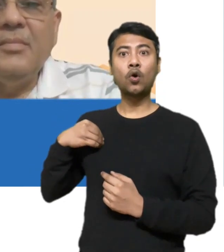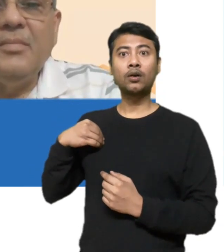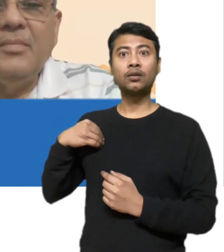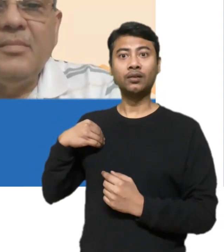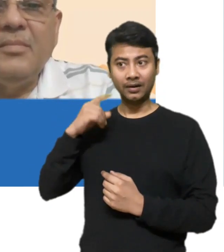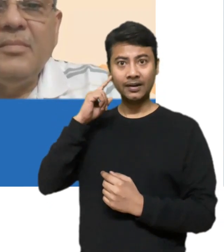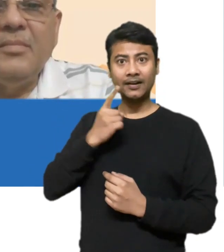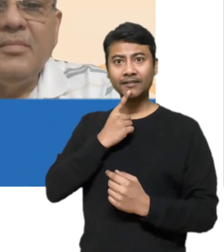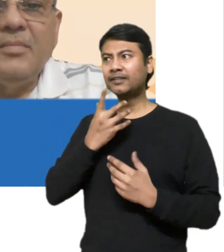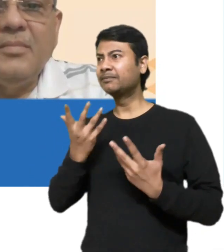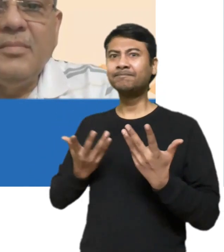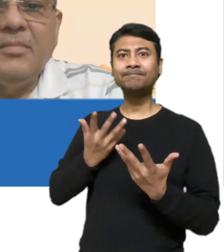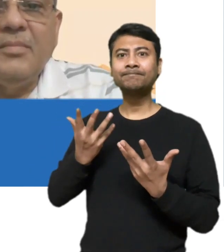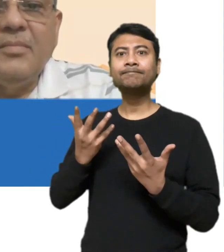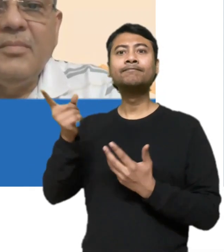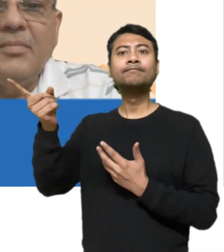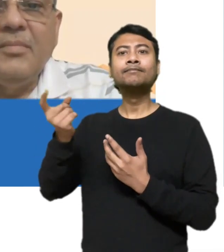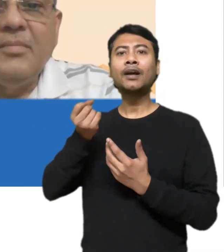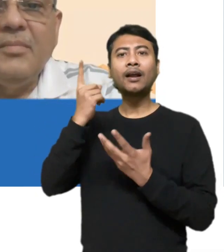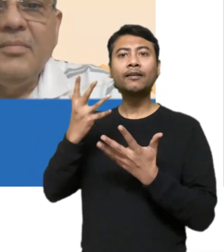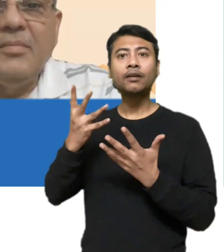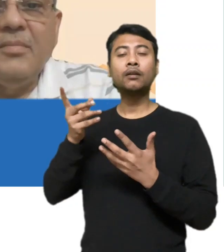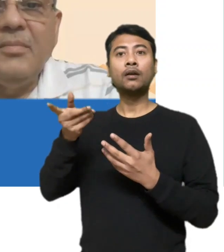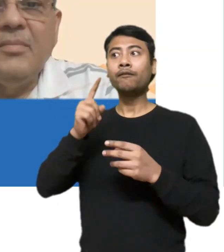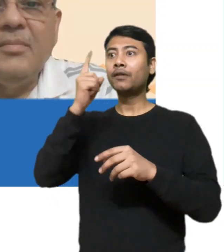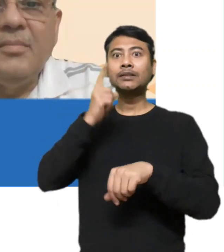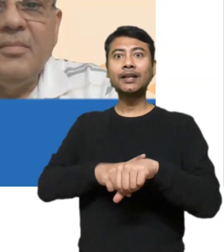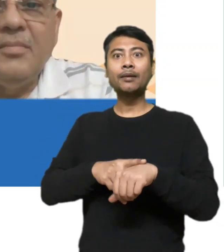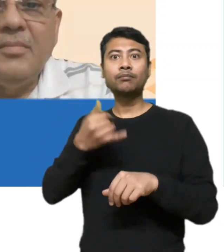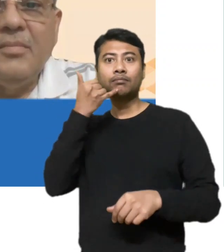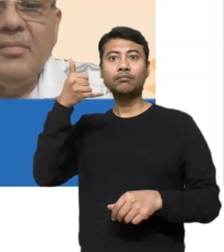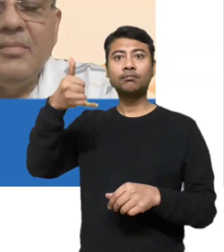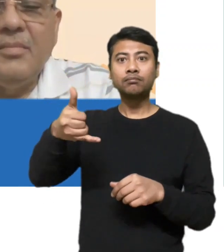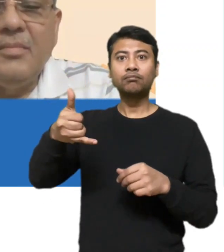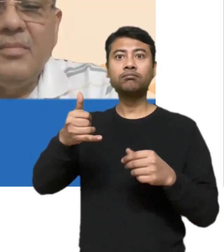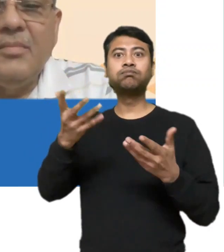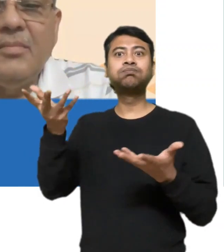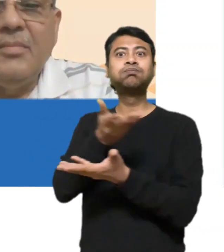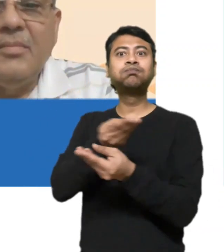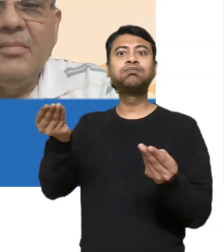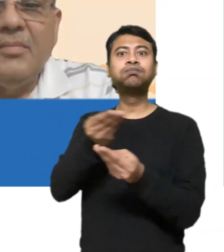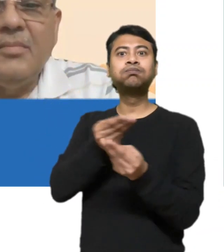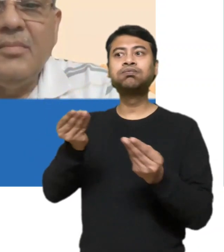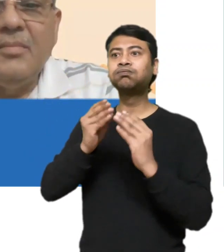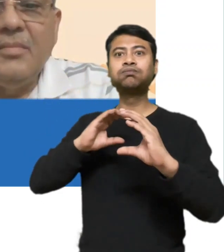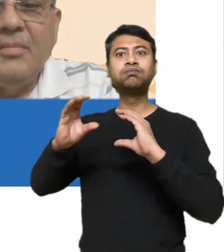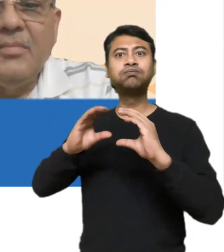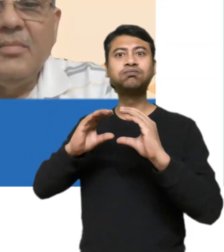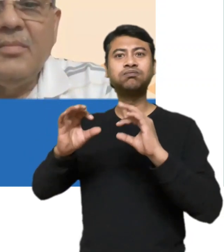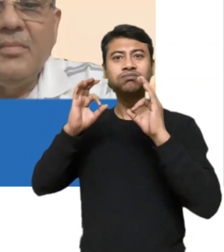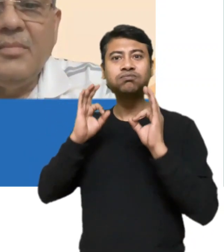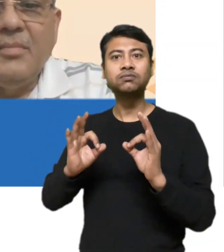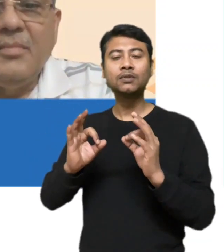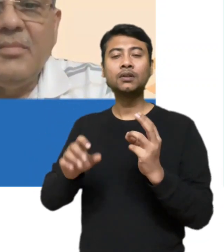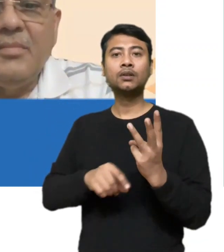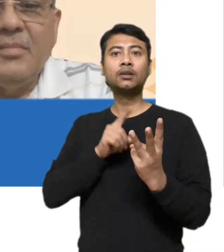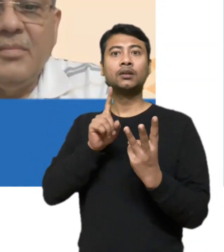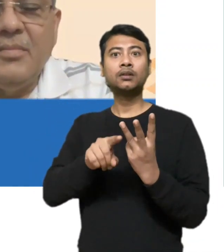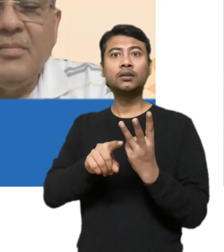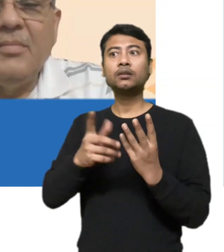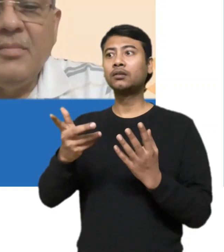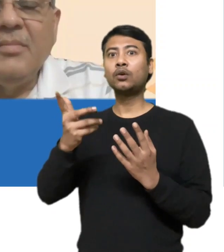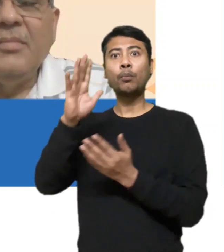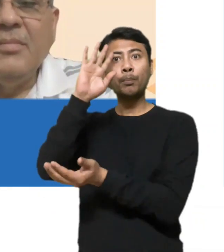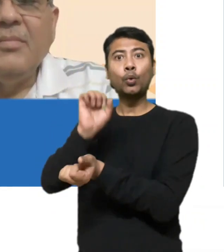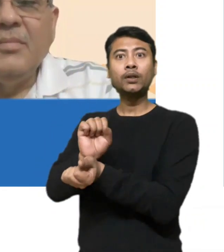You can understand the distress of somebody who is going in front of the police and the police is listening to their story for the first